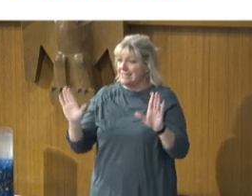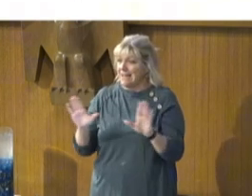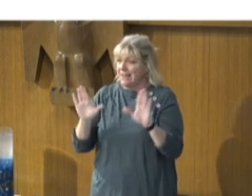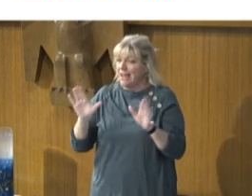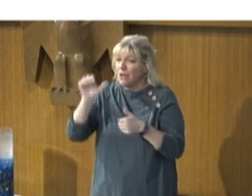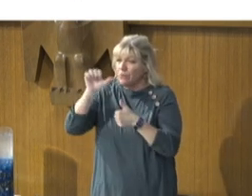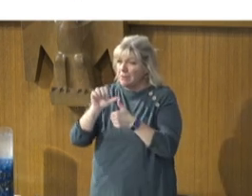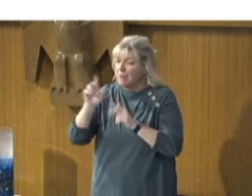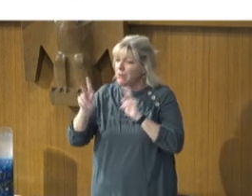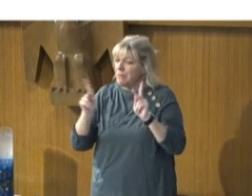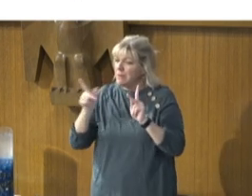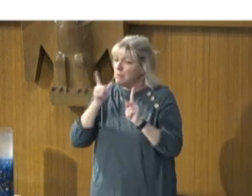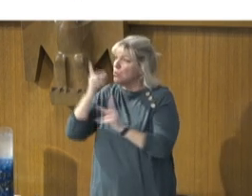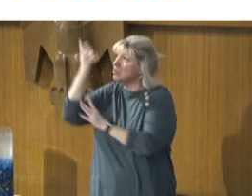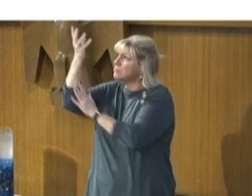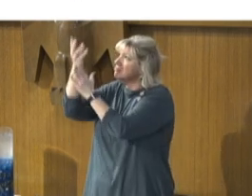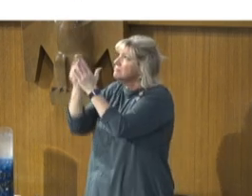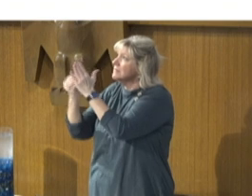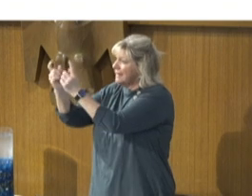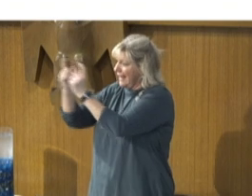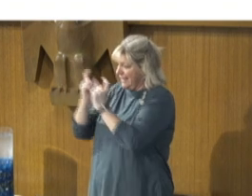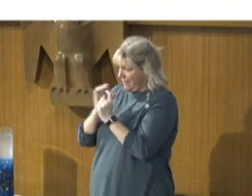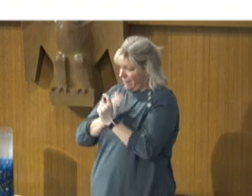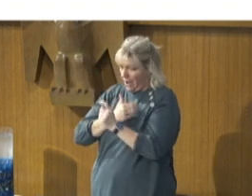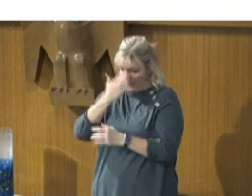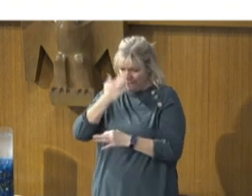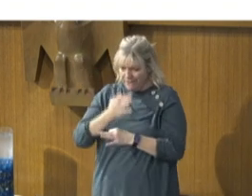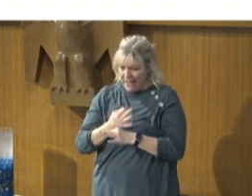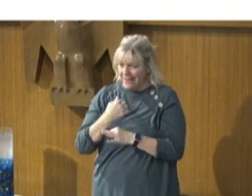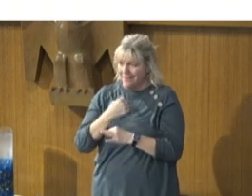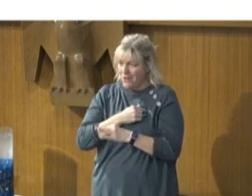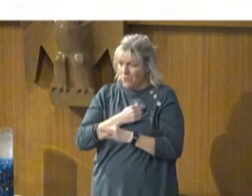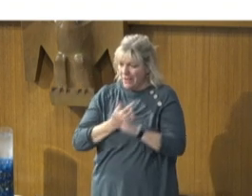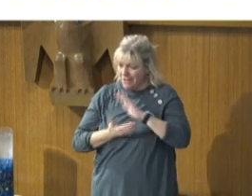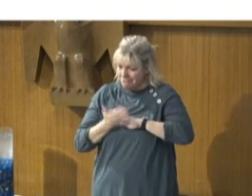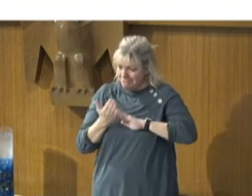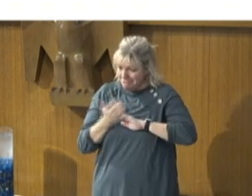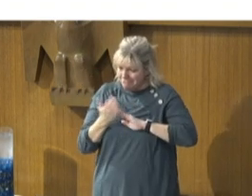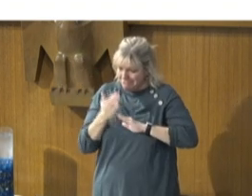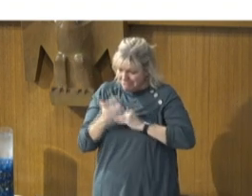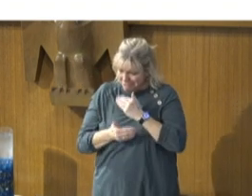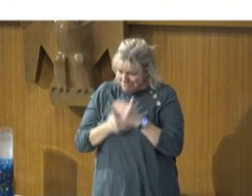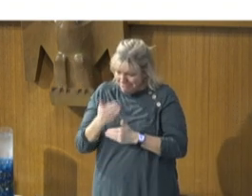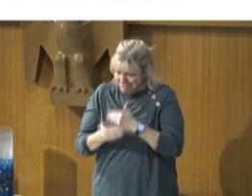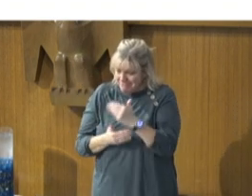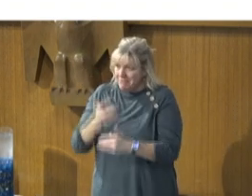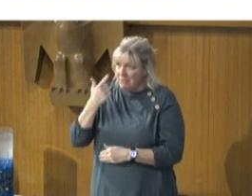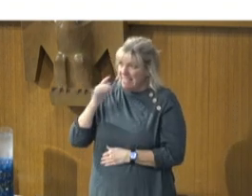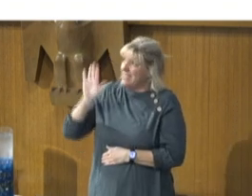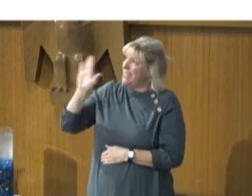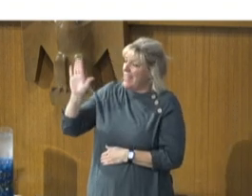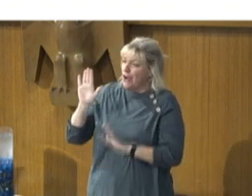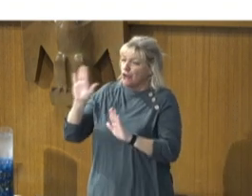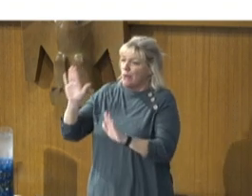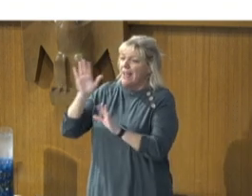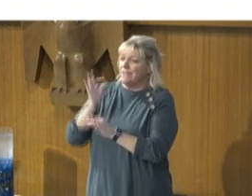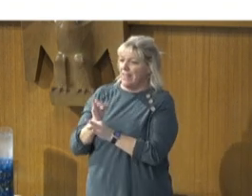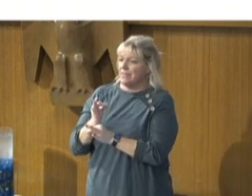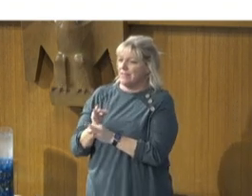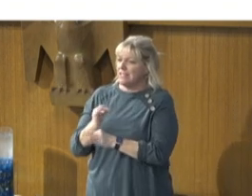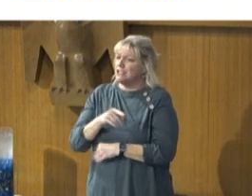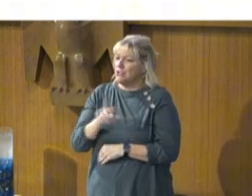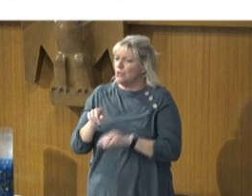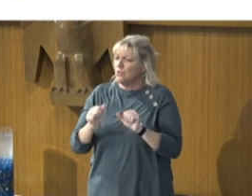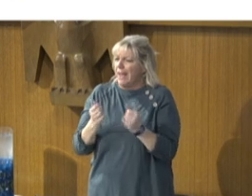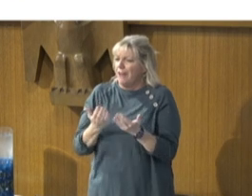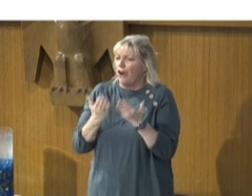before us and handed down this faith that we carry to us because of their great faithfulness, I invite you to make an offering in their